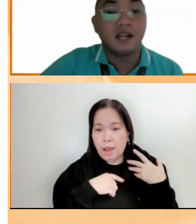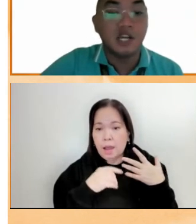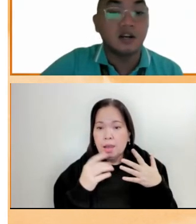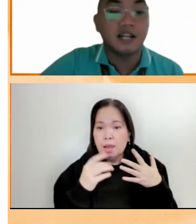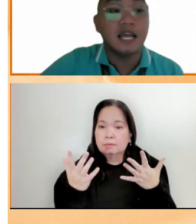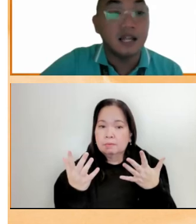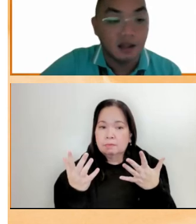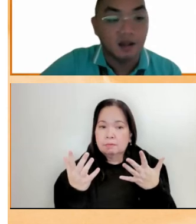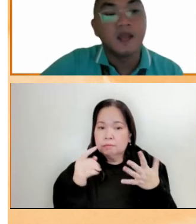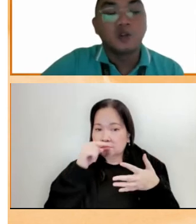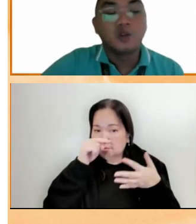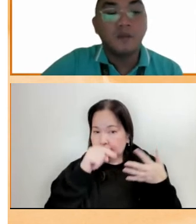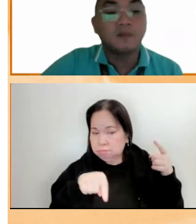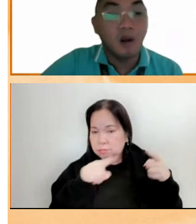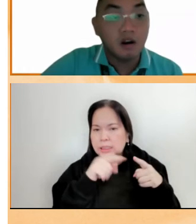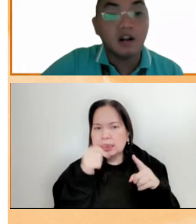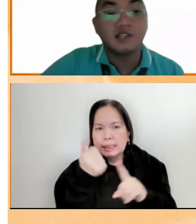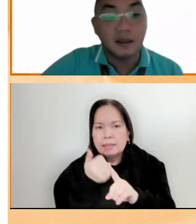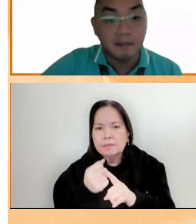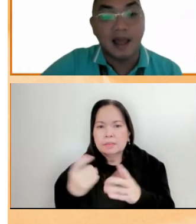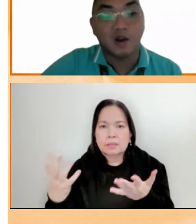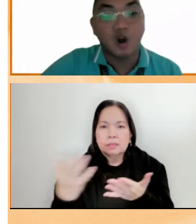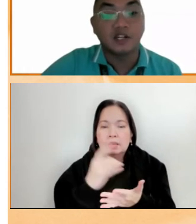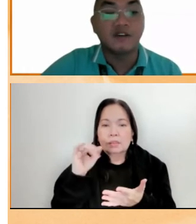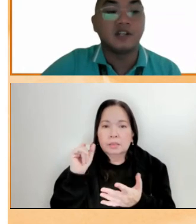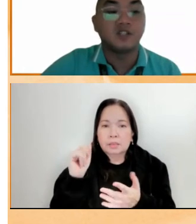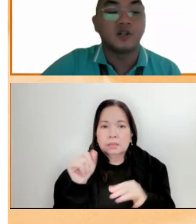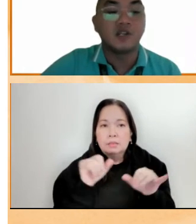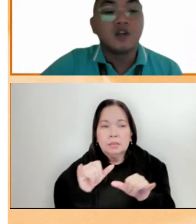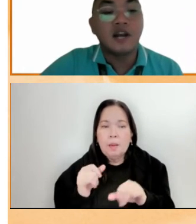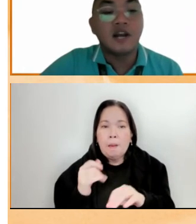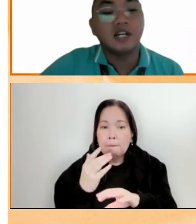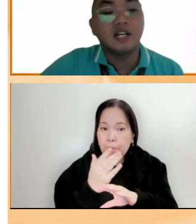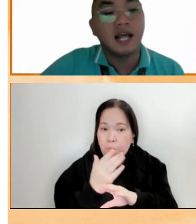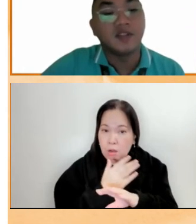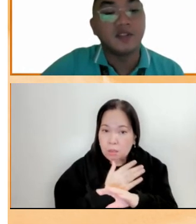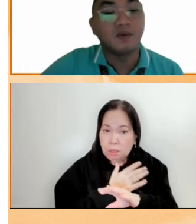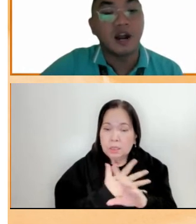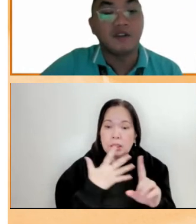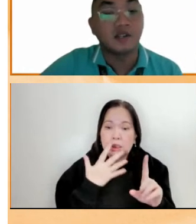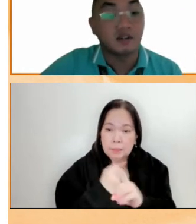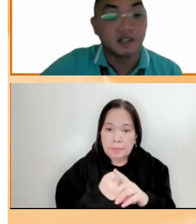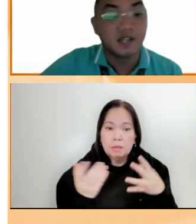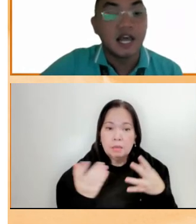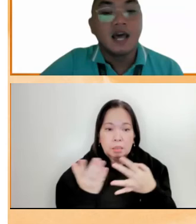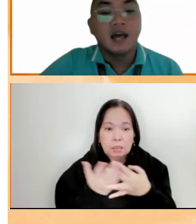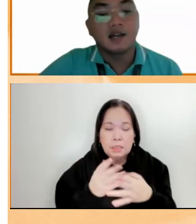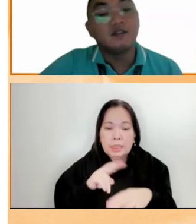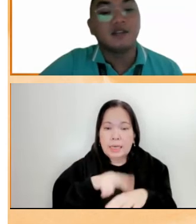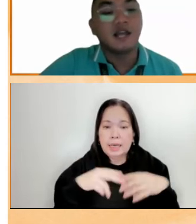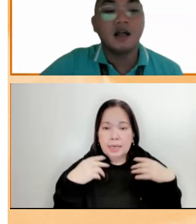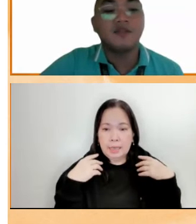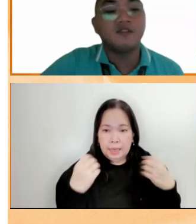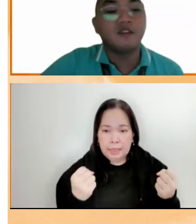systematically generate data to measure progress and impact of interventions through national health and demographic